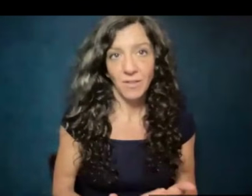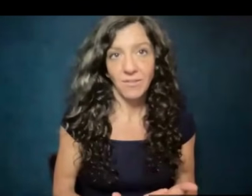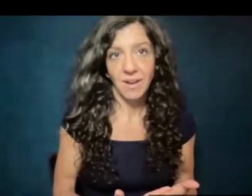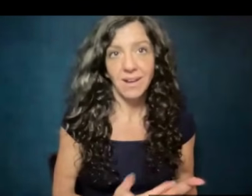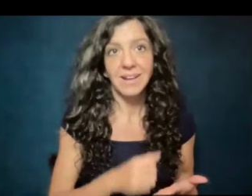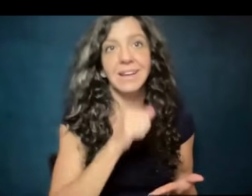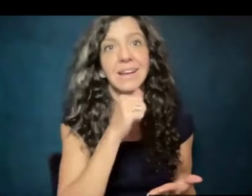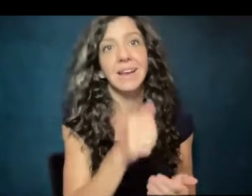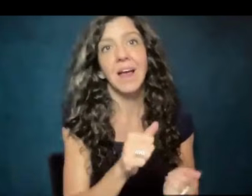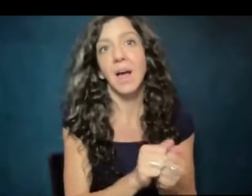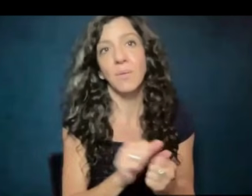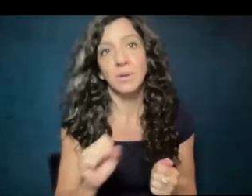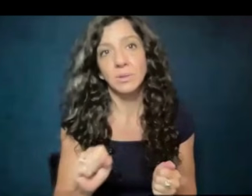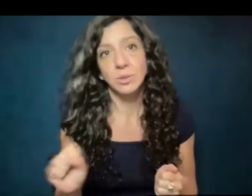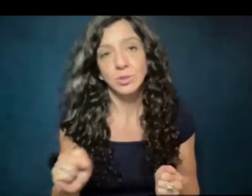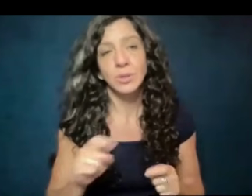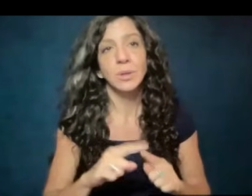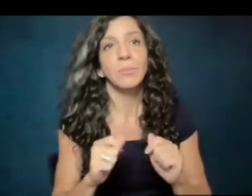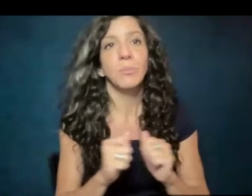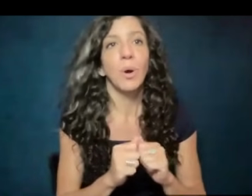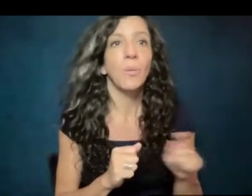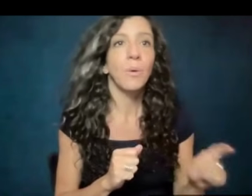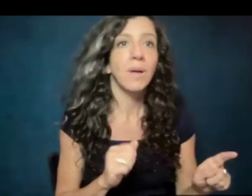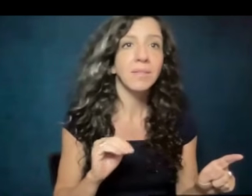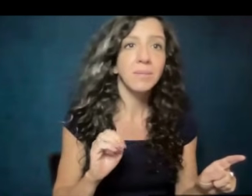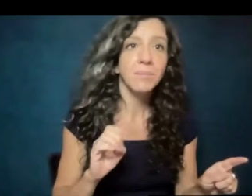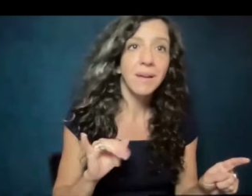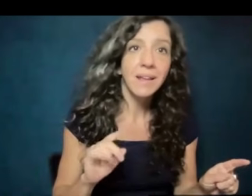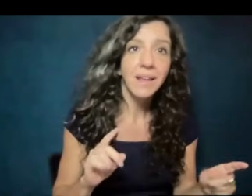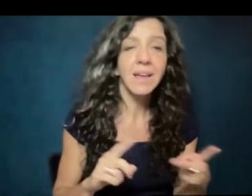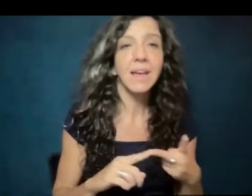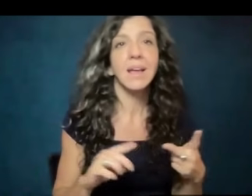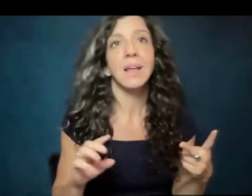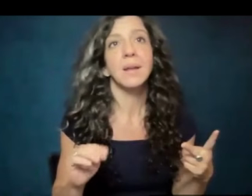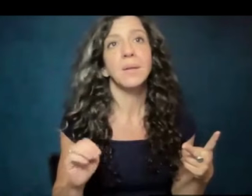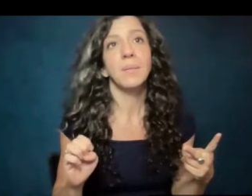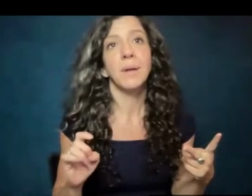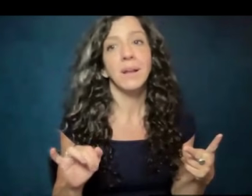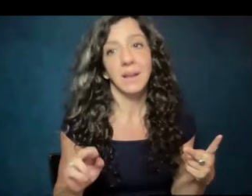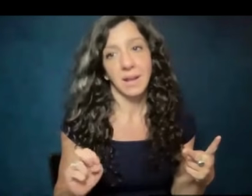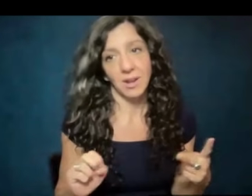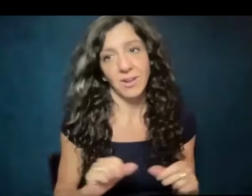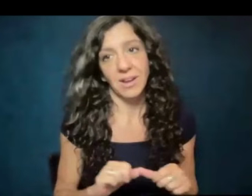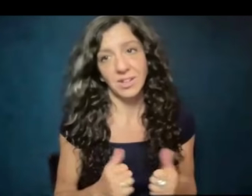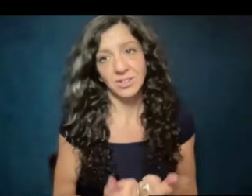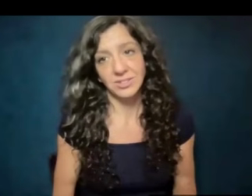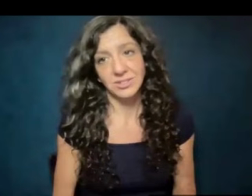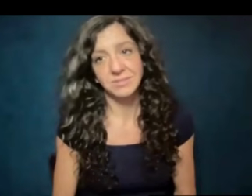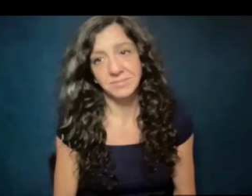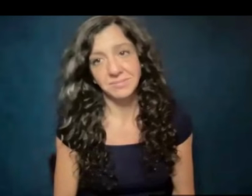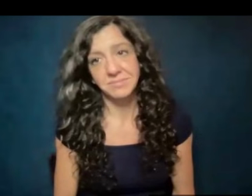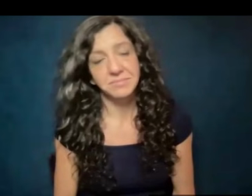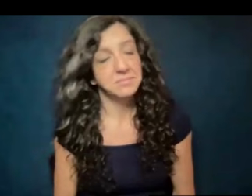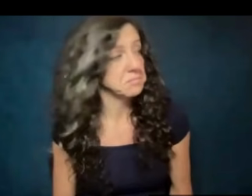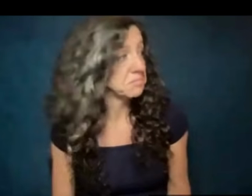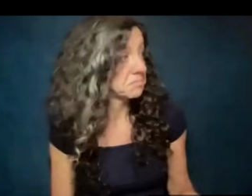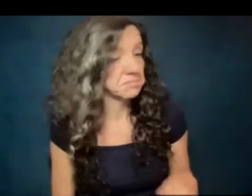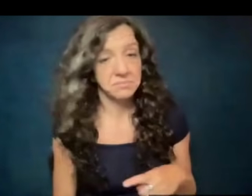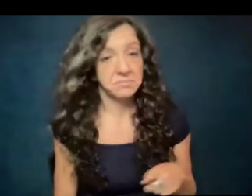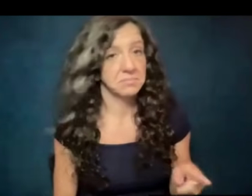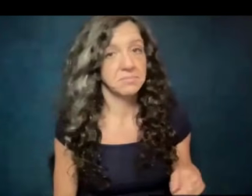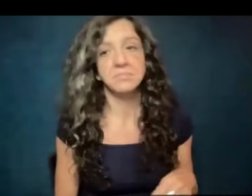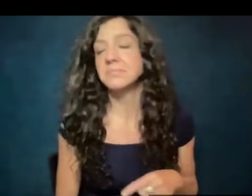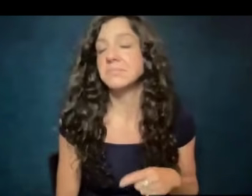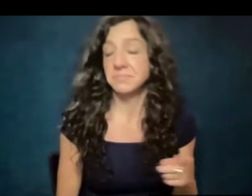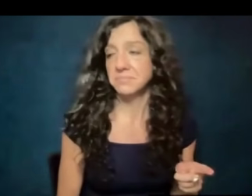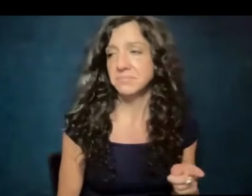with Social Security, but with the Medicaid or Medicare agencies. Yes. But Now, this someone is buy-in, asking, oh, sorry, go ahead. this Go